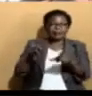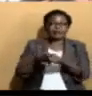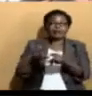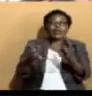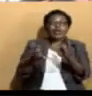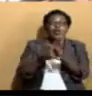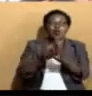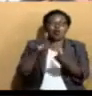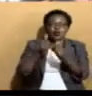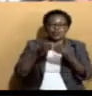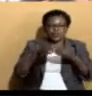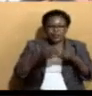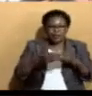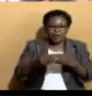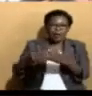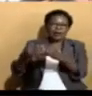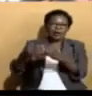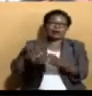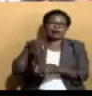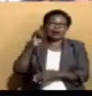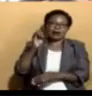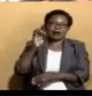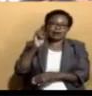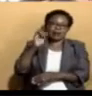available to guide IEBC.